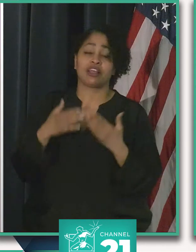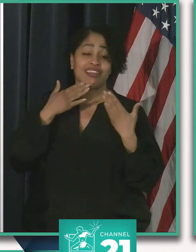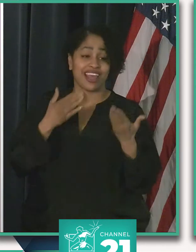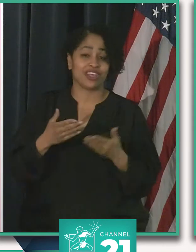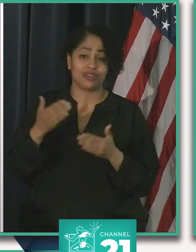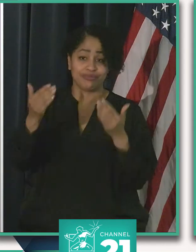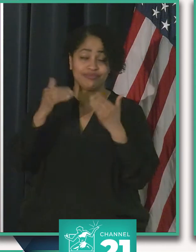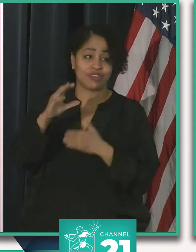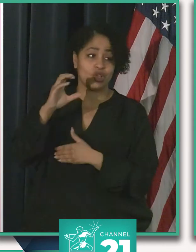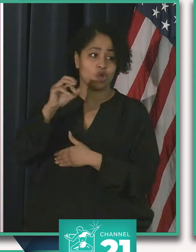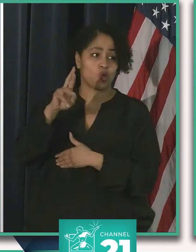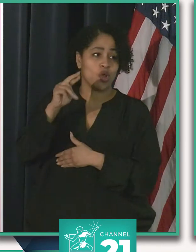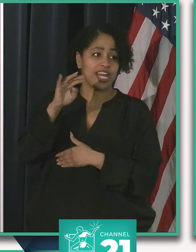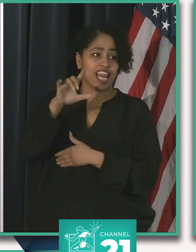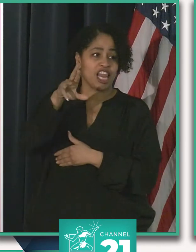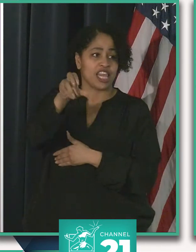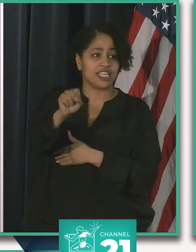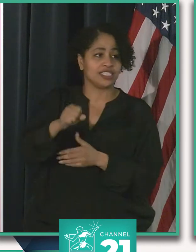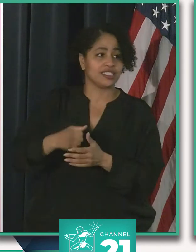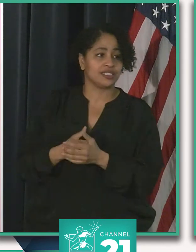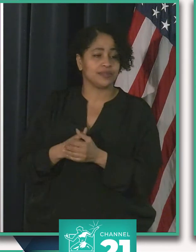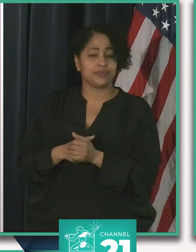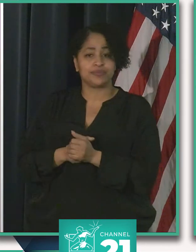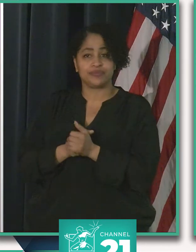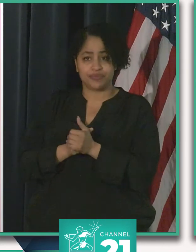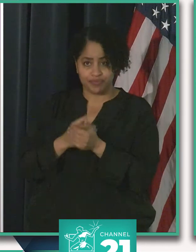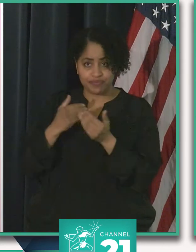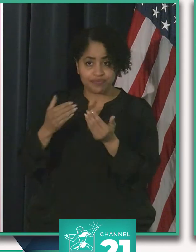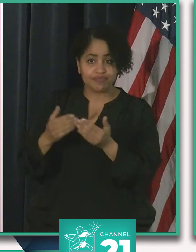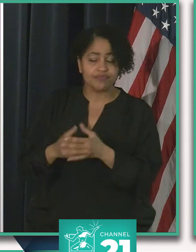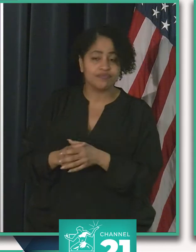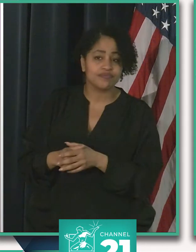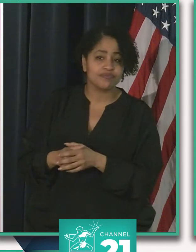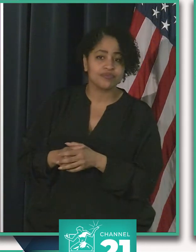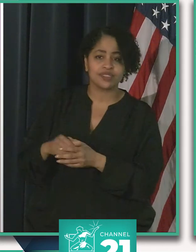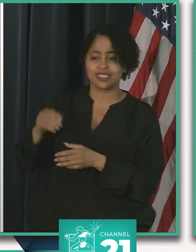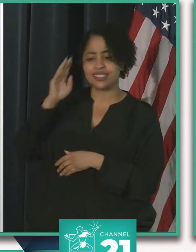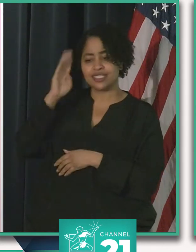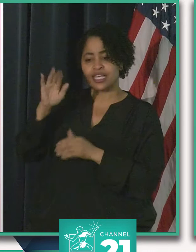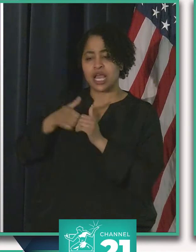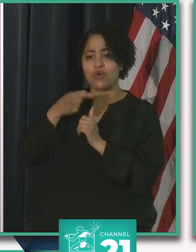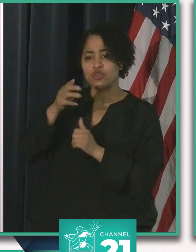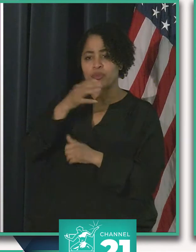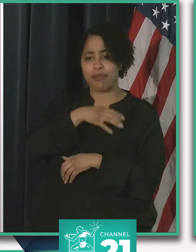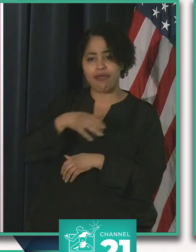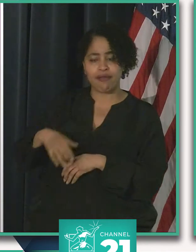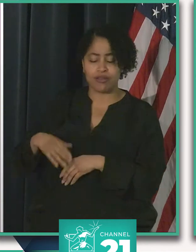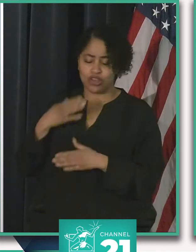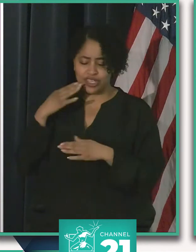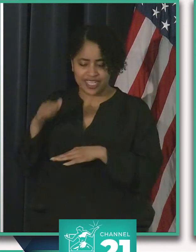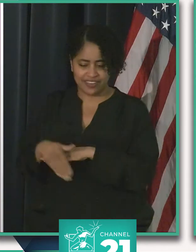Next is Cornelius. Okay, Cornelius, you're up. Hey, how are you doing, Mayor? Good evening.